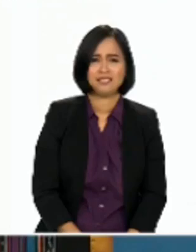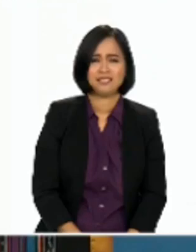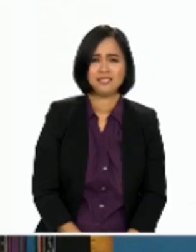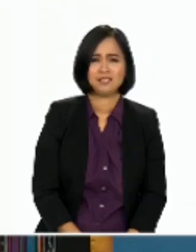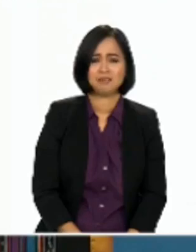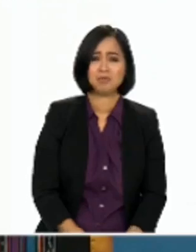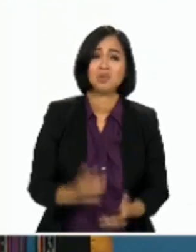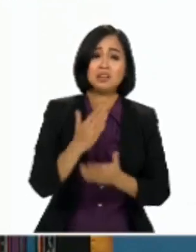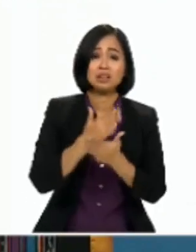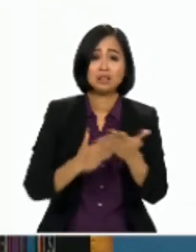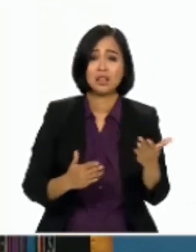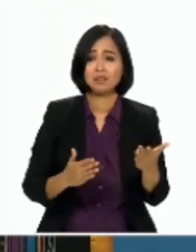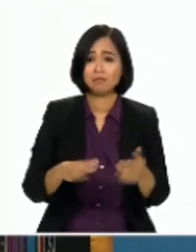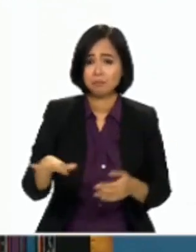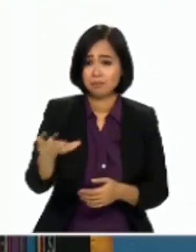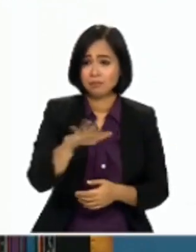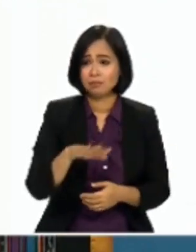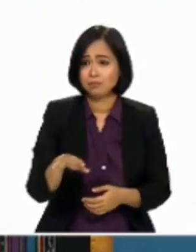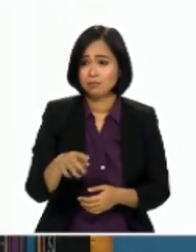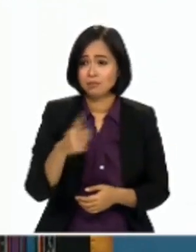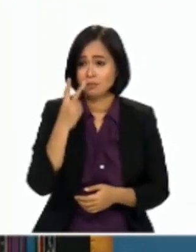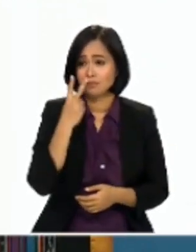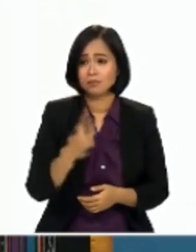some lives here are